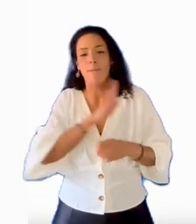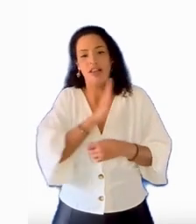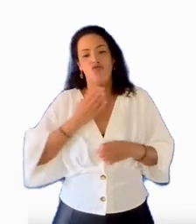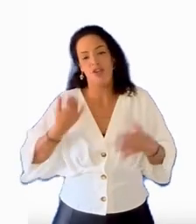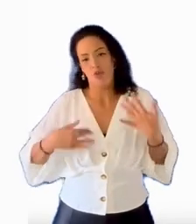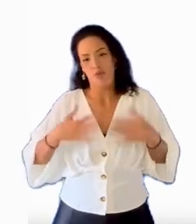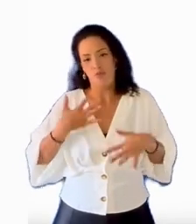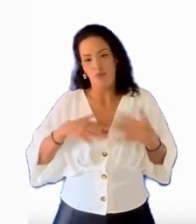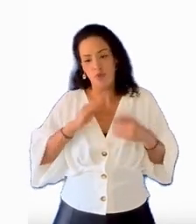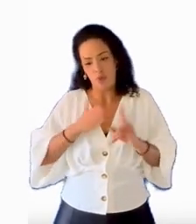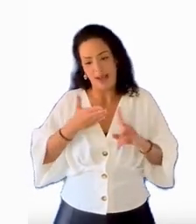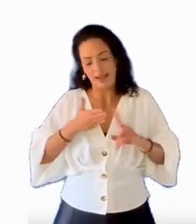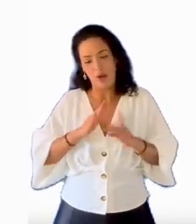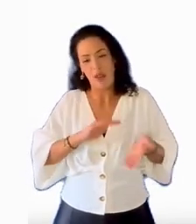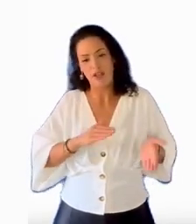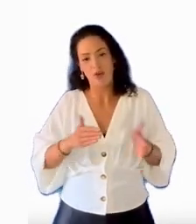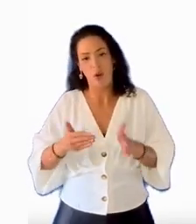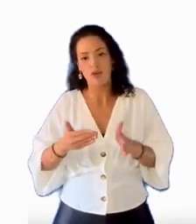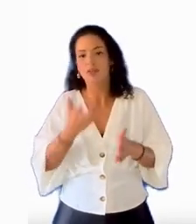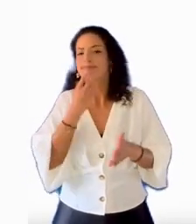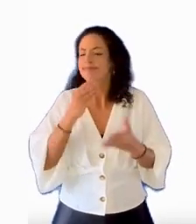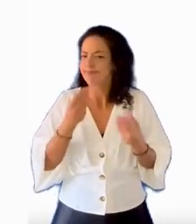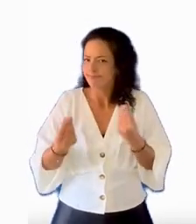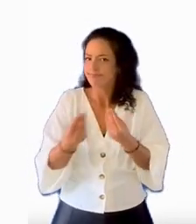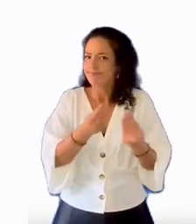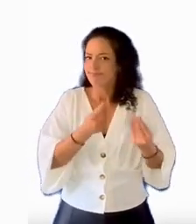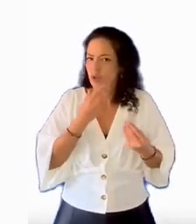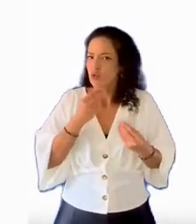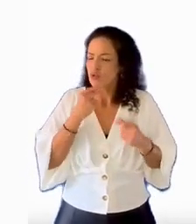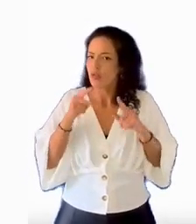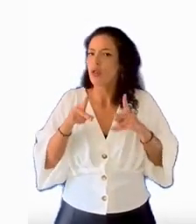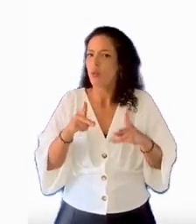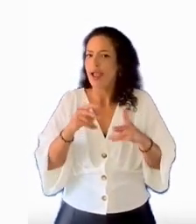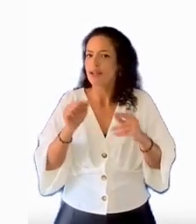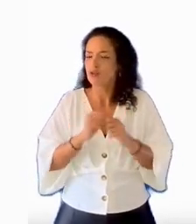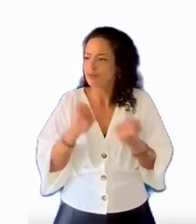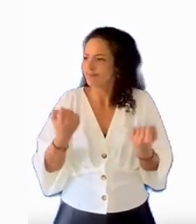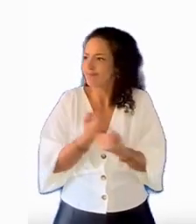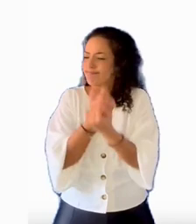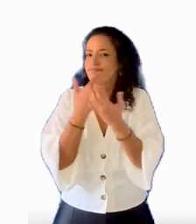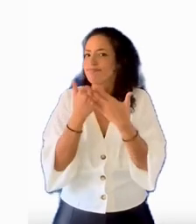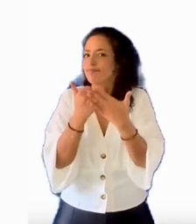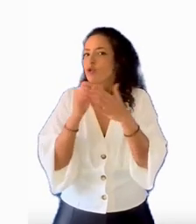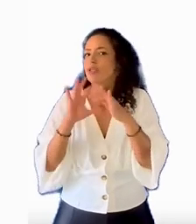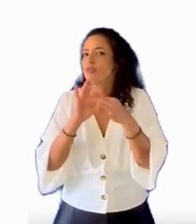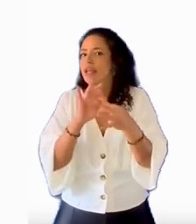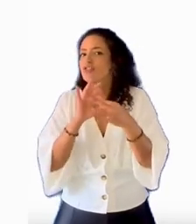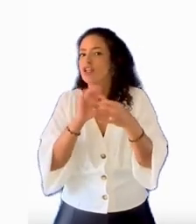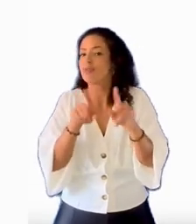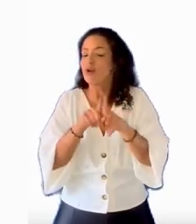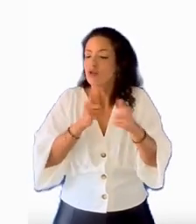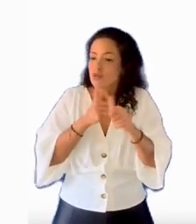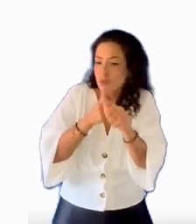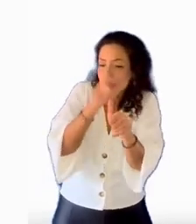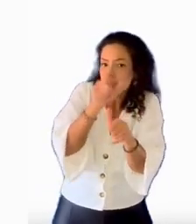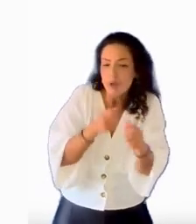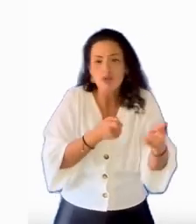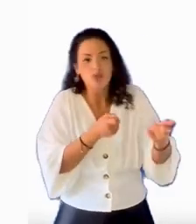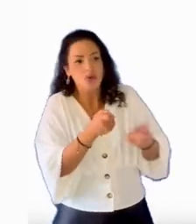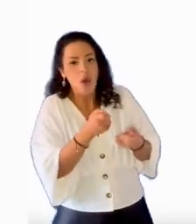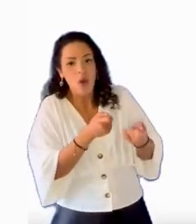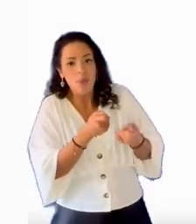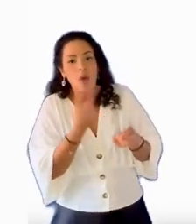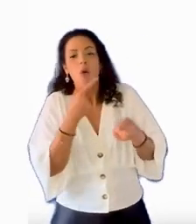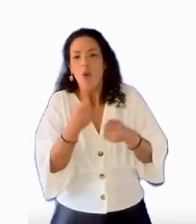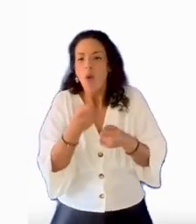loss. Using resources can be a useful way of strengthening the therapeutic relationship, supporting someone to cope, or validating